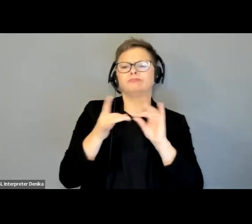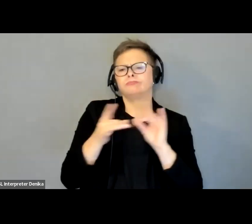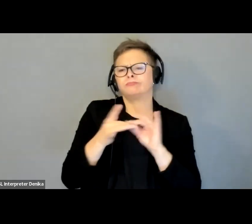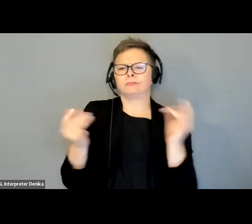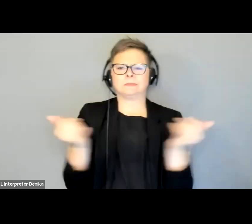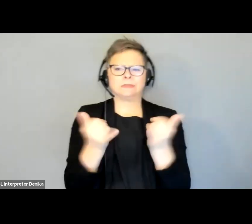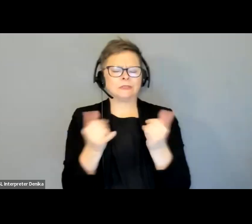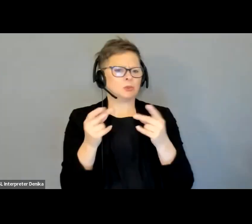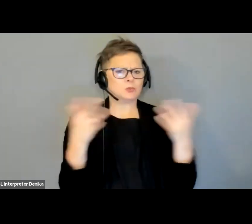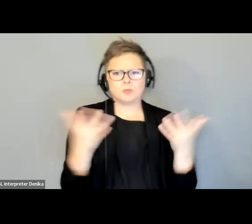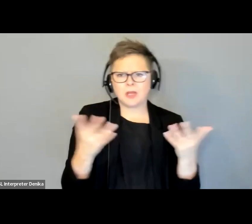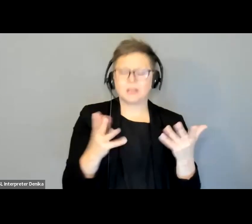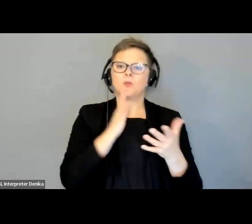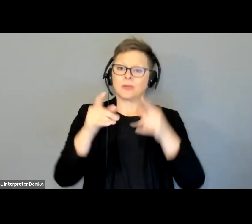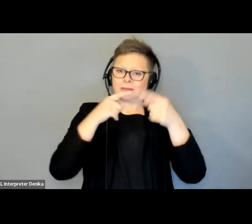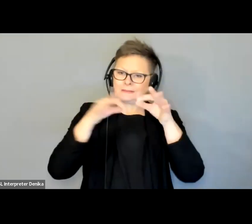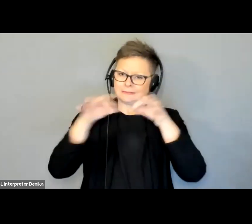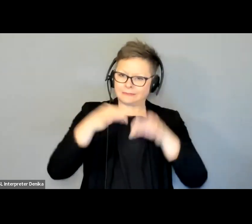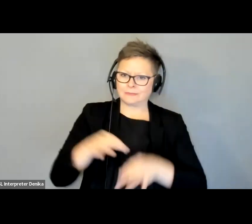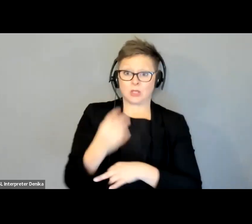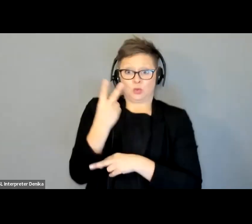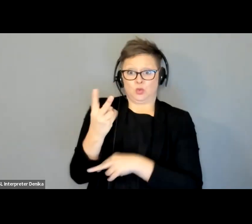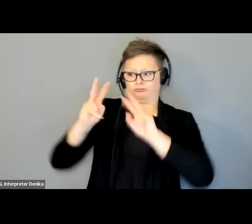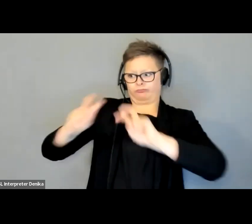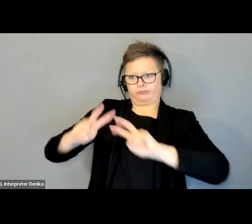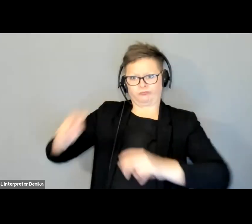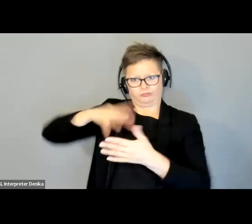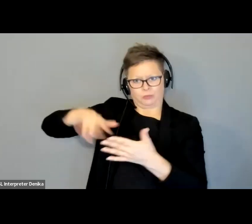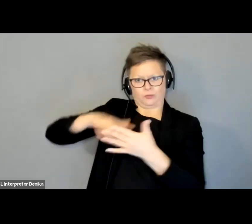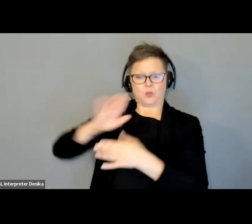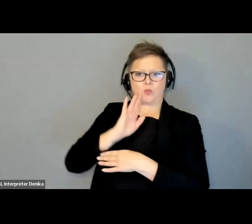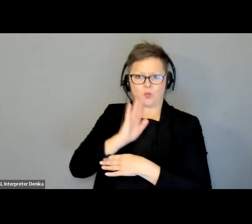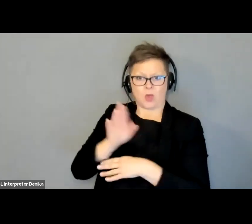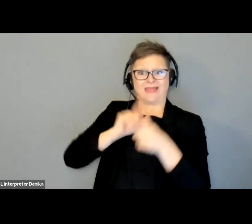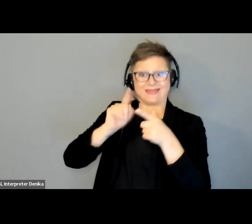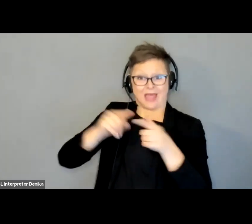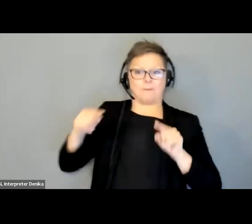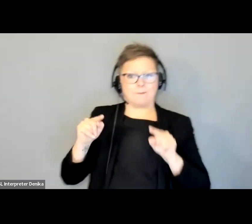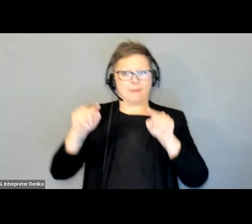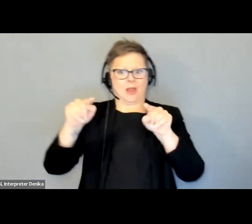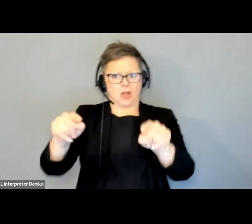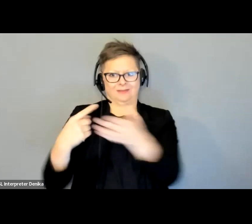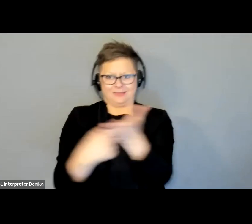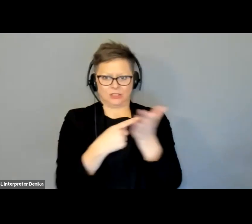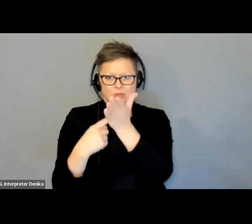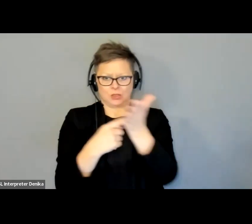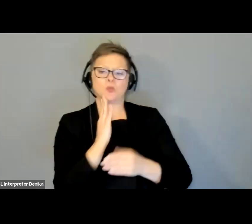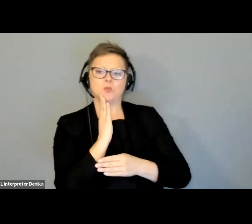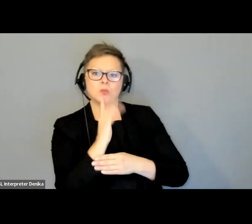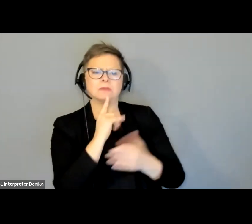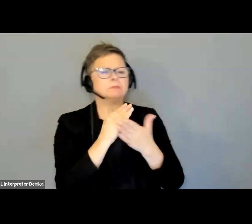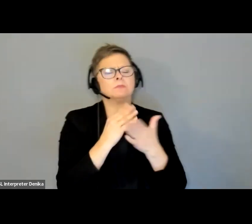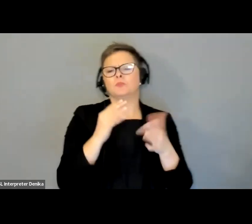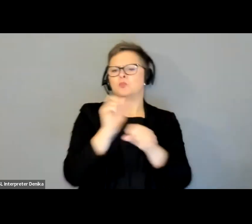going to go through two scoping reviews that we are currently working on, followed by a parallel discussion to talk about work options for people